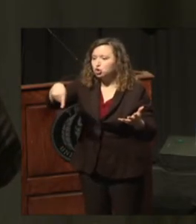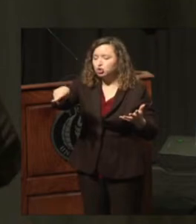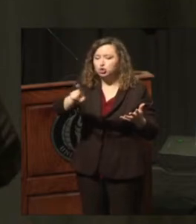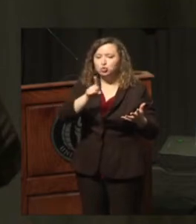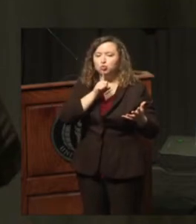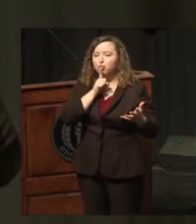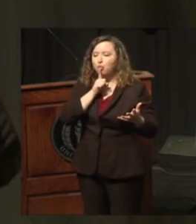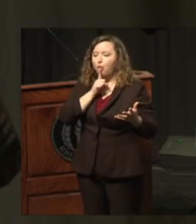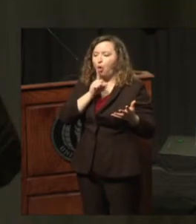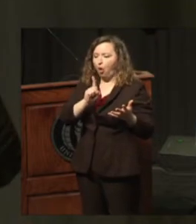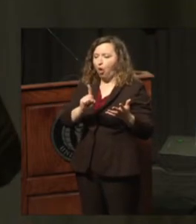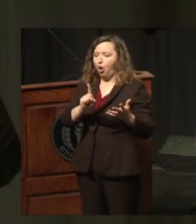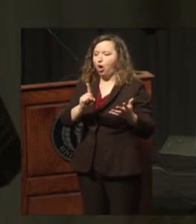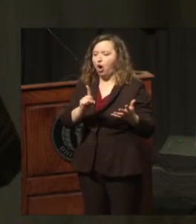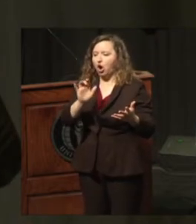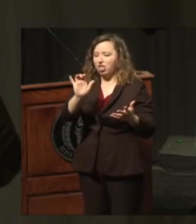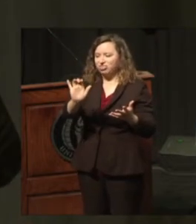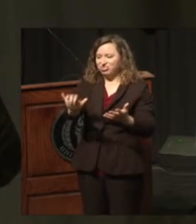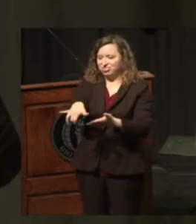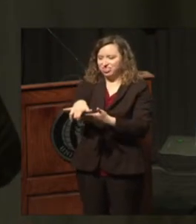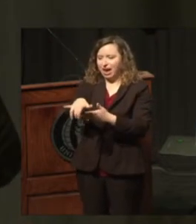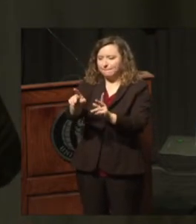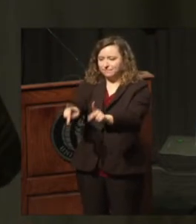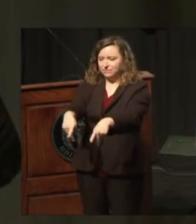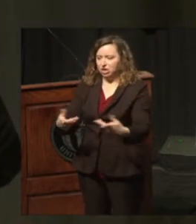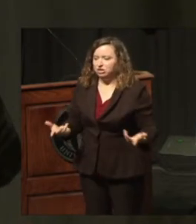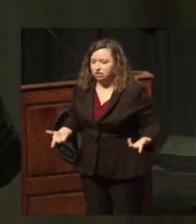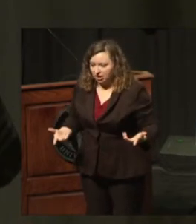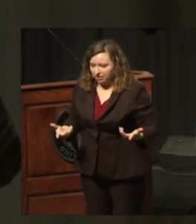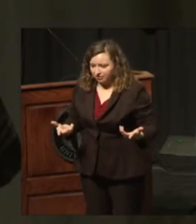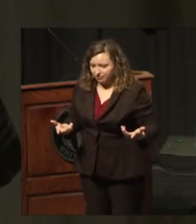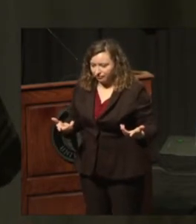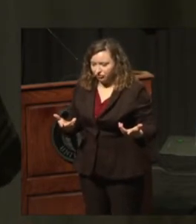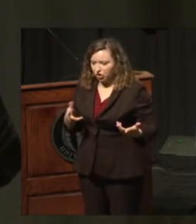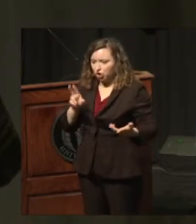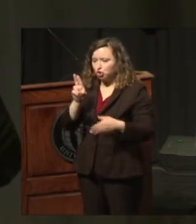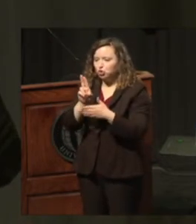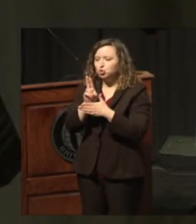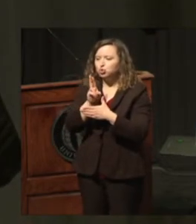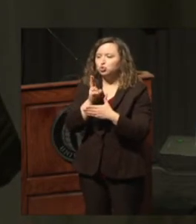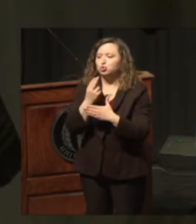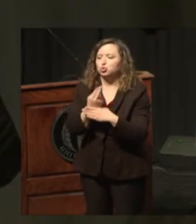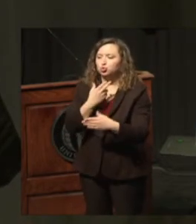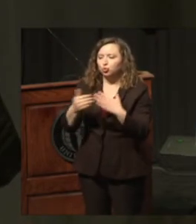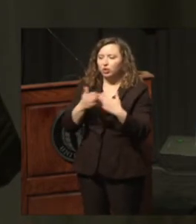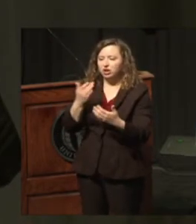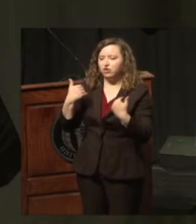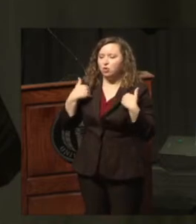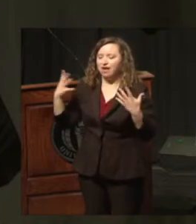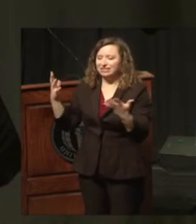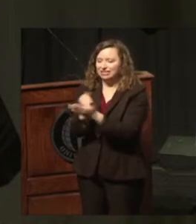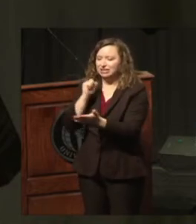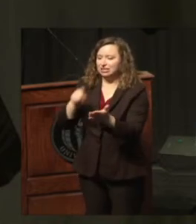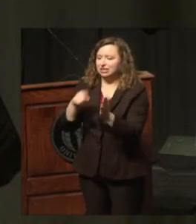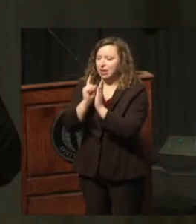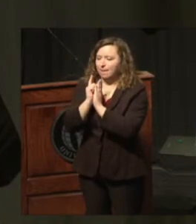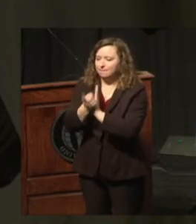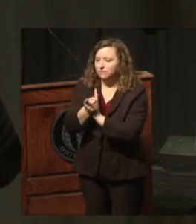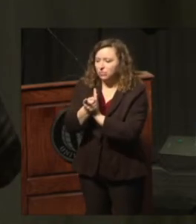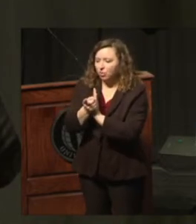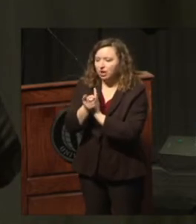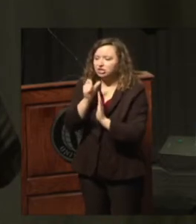your occupation. But through that, you can use what you got to seize the moment, to bring hope to the community in which you're part of at this